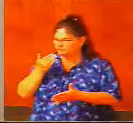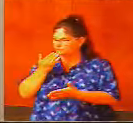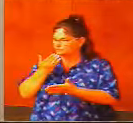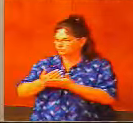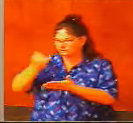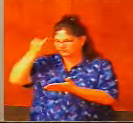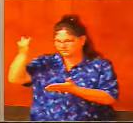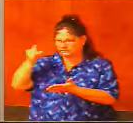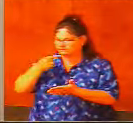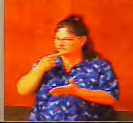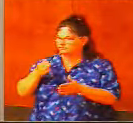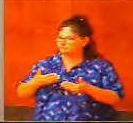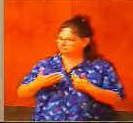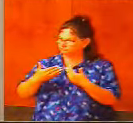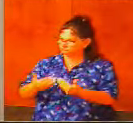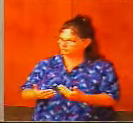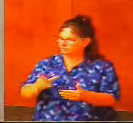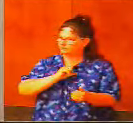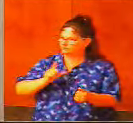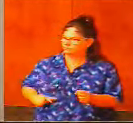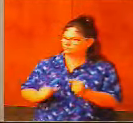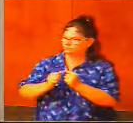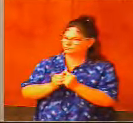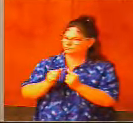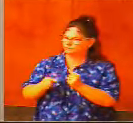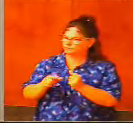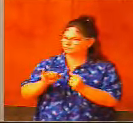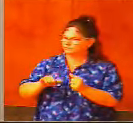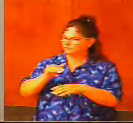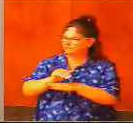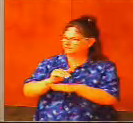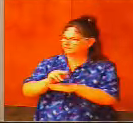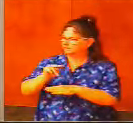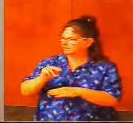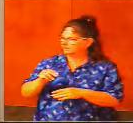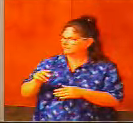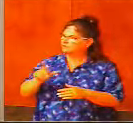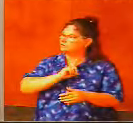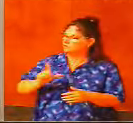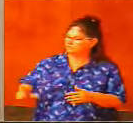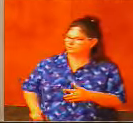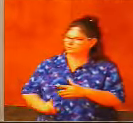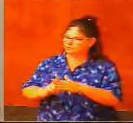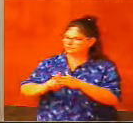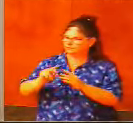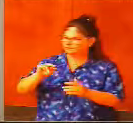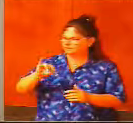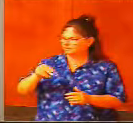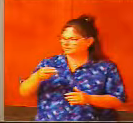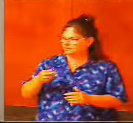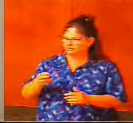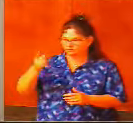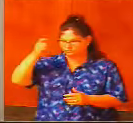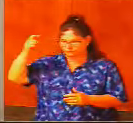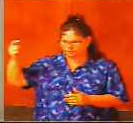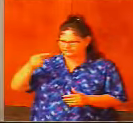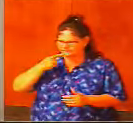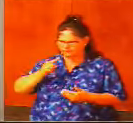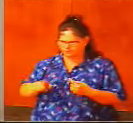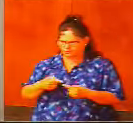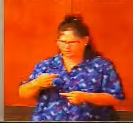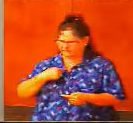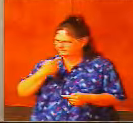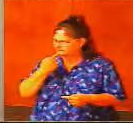go ahead, the Lord's with you. And that night, the Lord appeared to Nathan in a dream, telling him basically, when did I ever say anything about